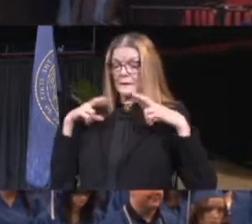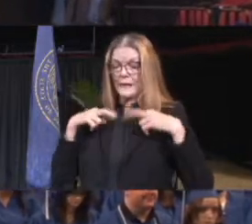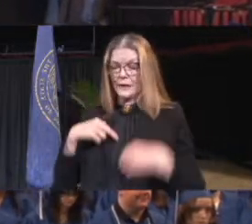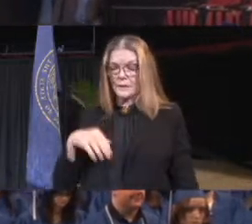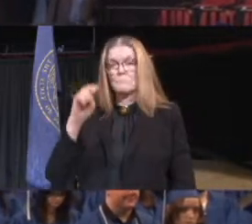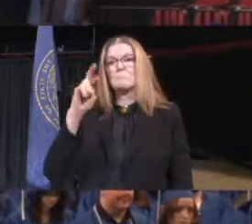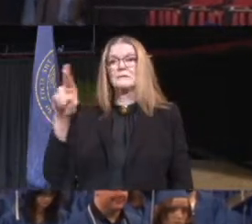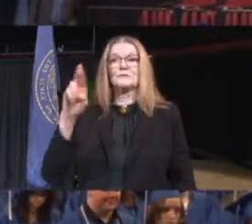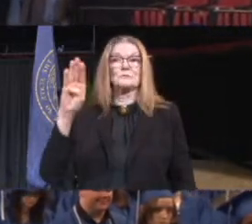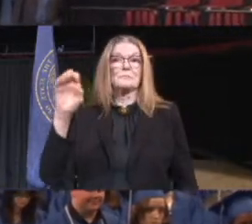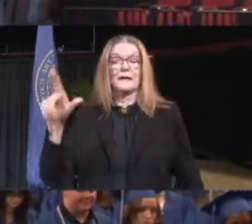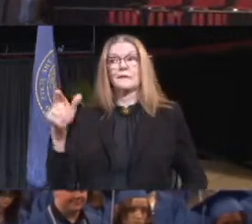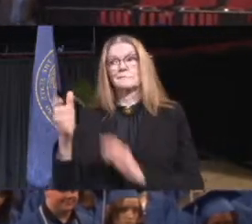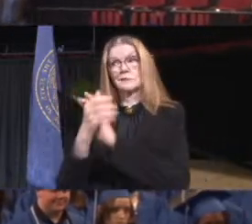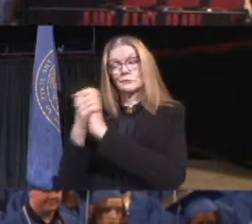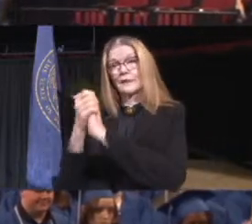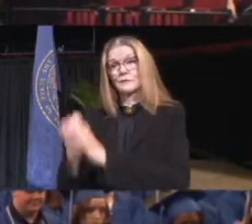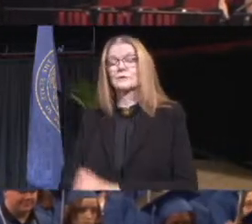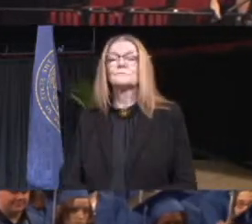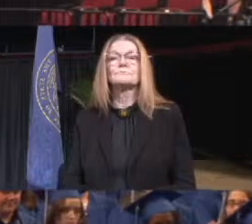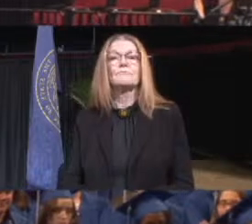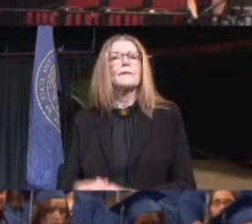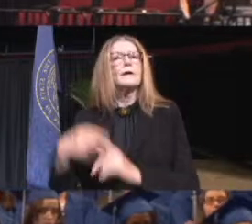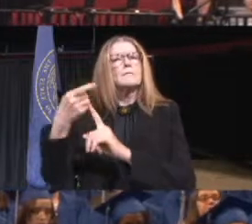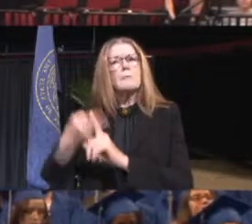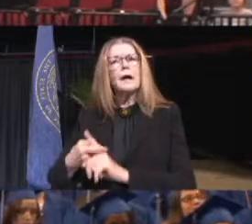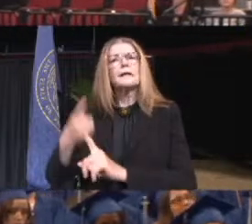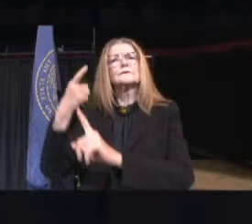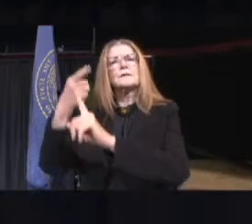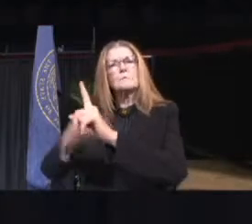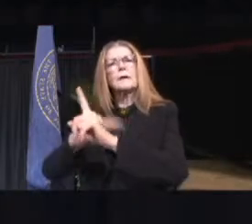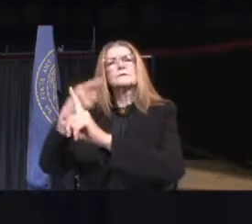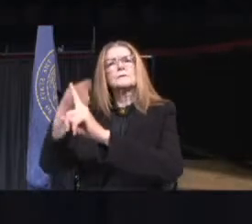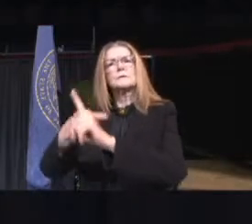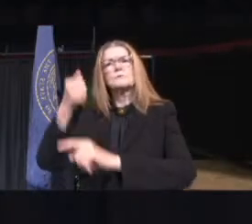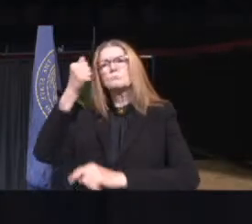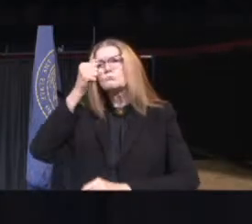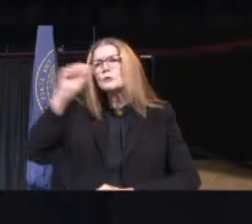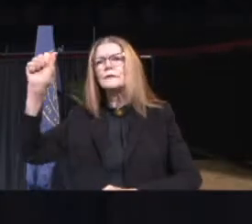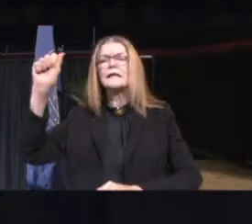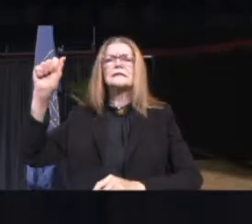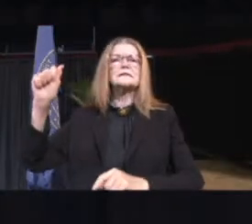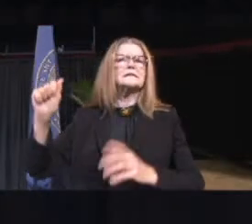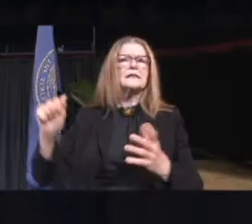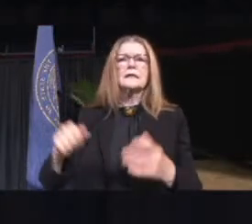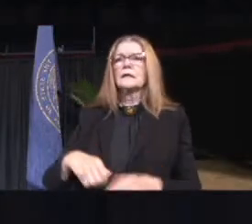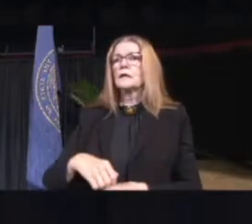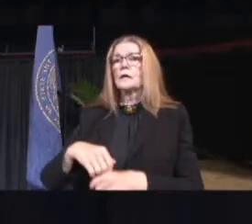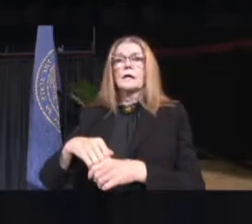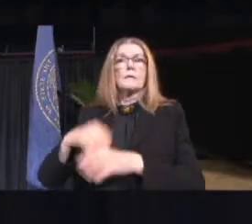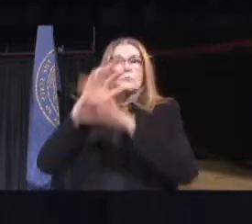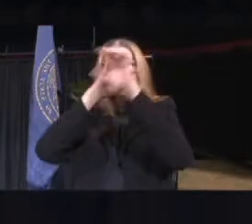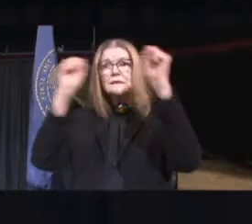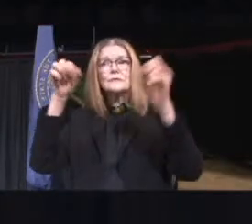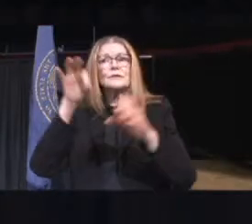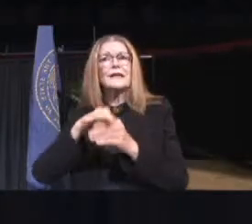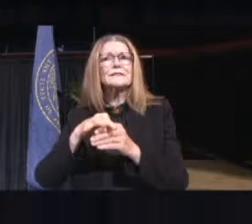We had months of protests and civil unrest and a major presidential election, and this was all in 1 year.